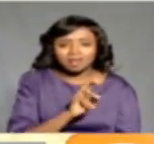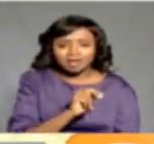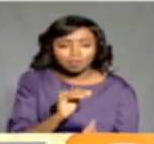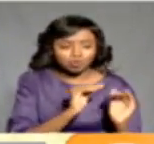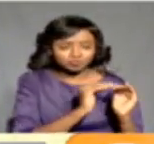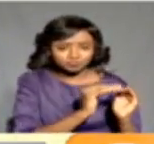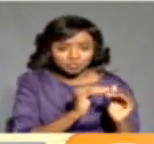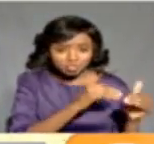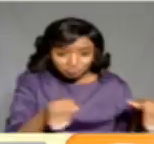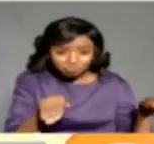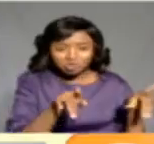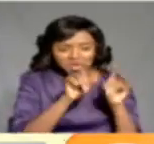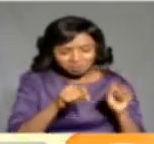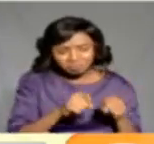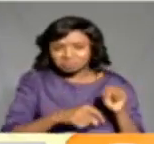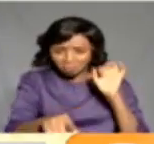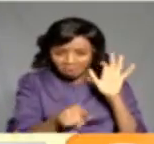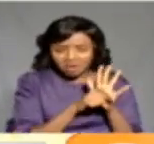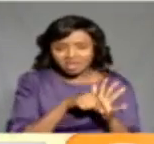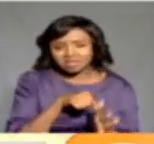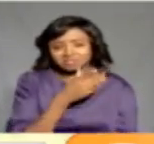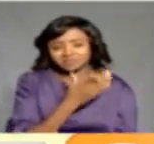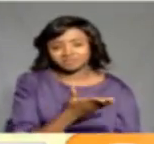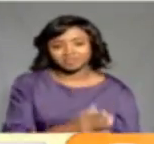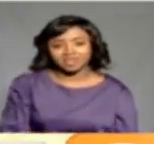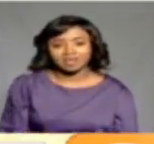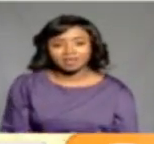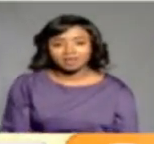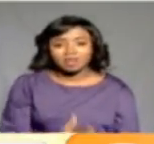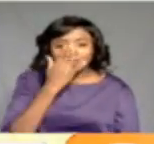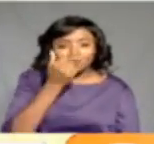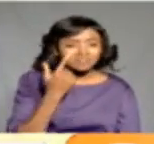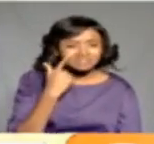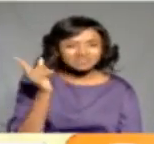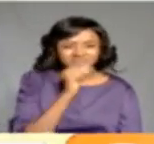may even be carbon negative as a result of the initiatives, such as the one you saw this morning.